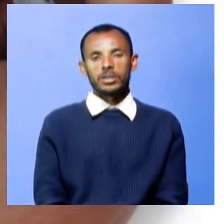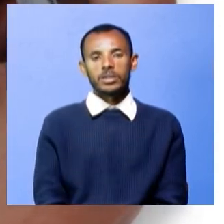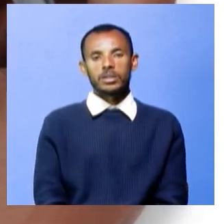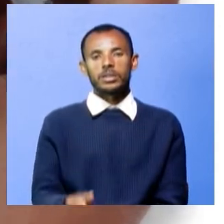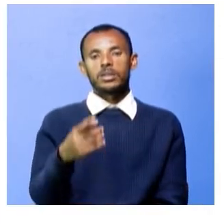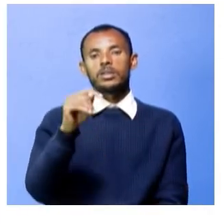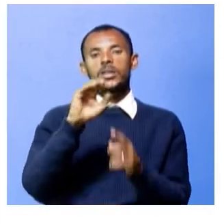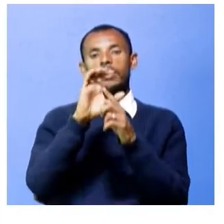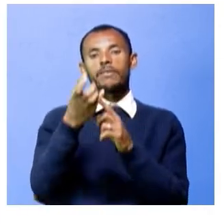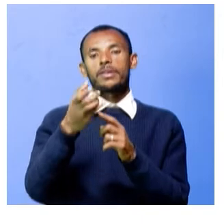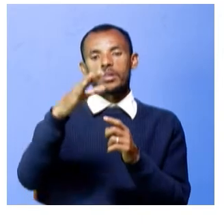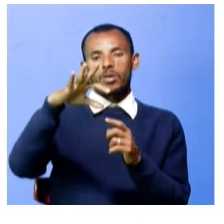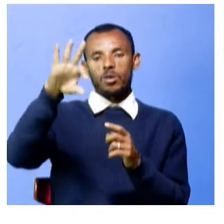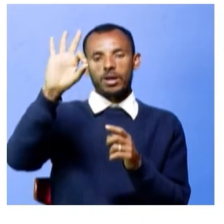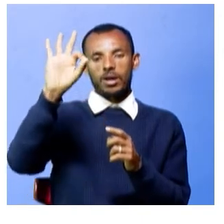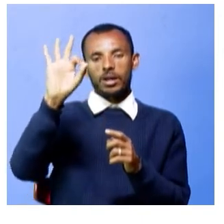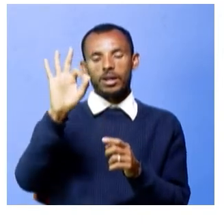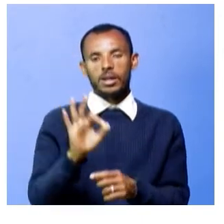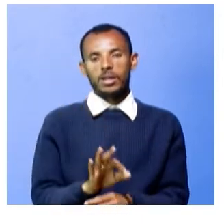the event occurs